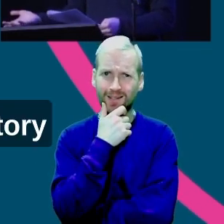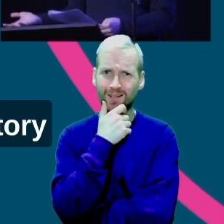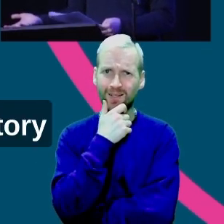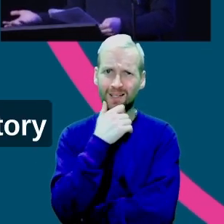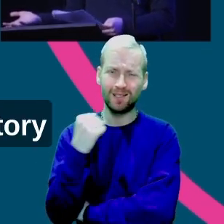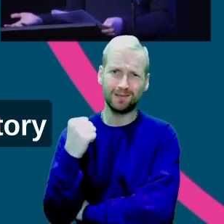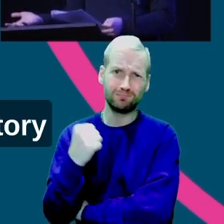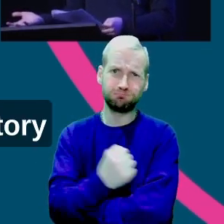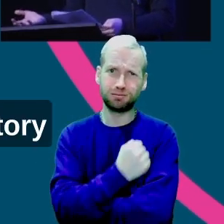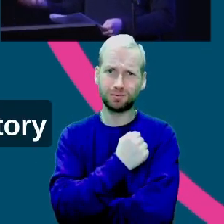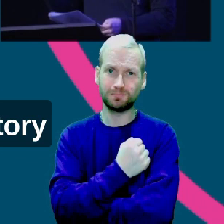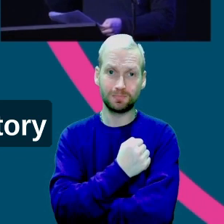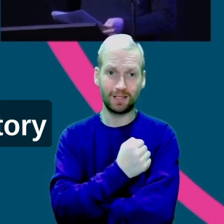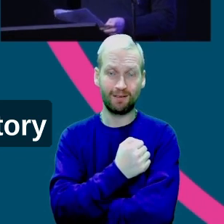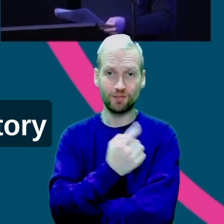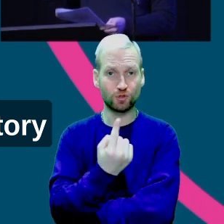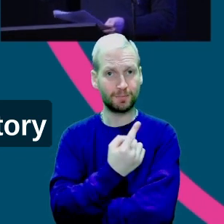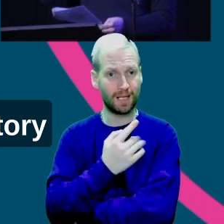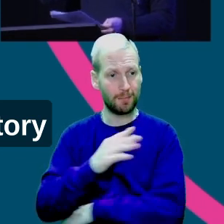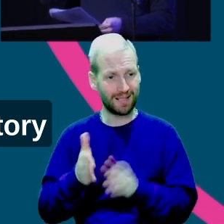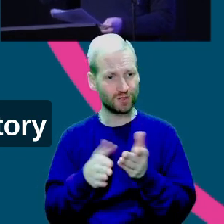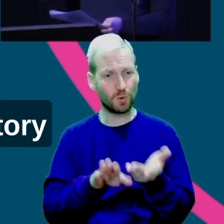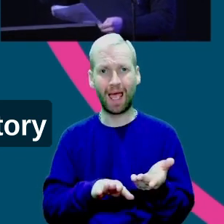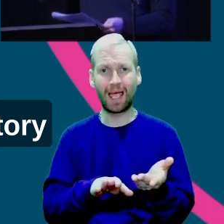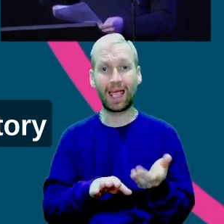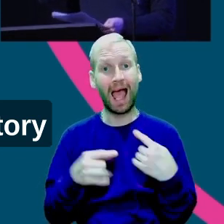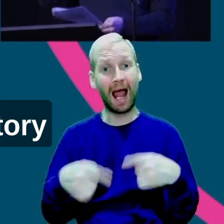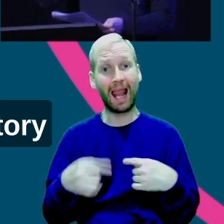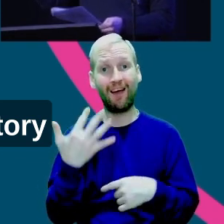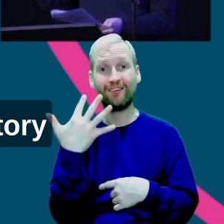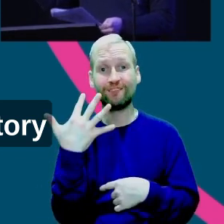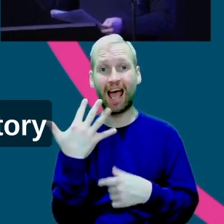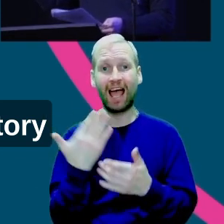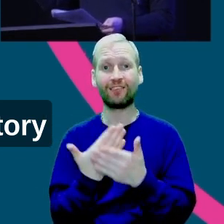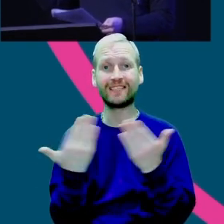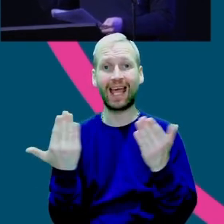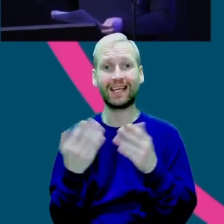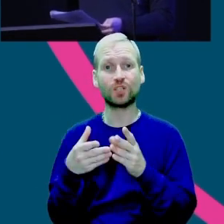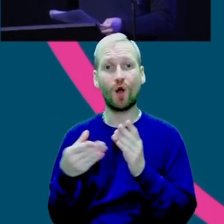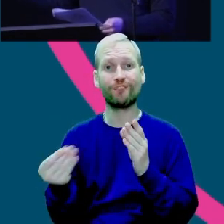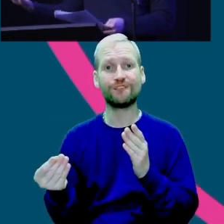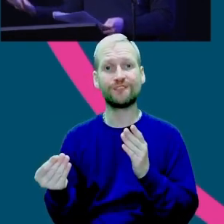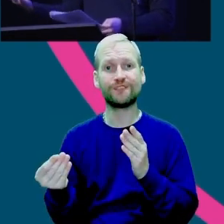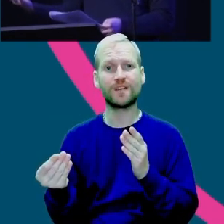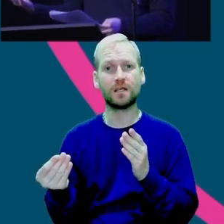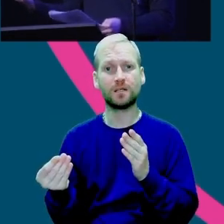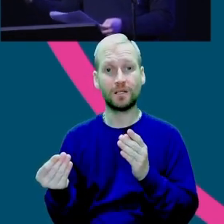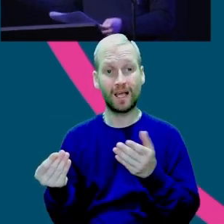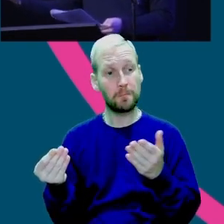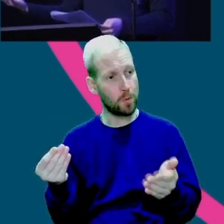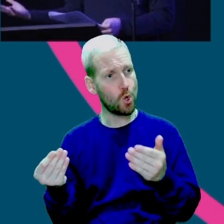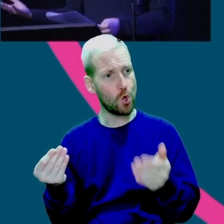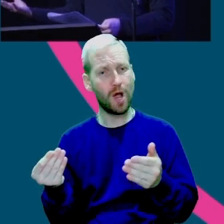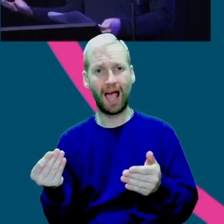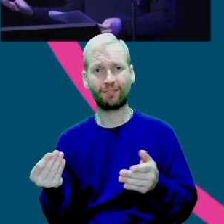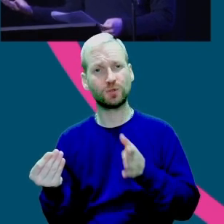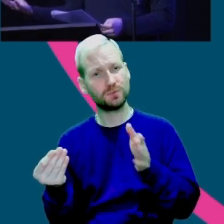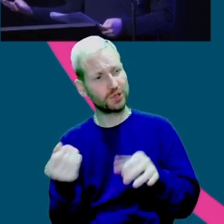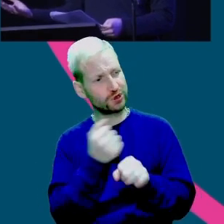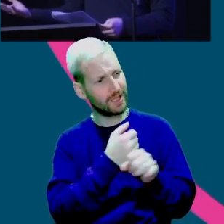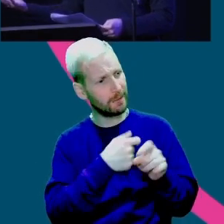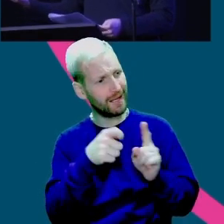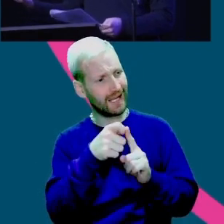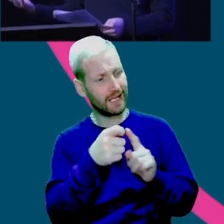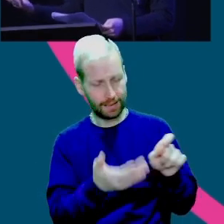you experience a bereavement, you get 5 days statutory leave. If you need any more, you have to go to your GP